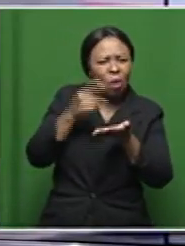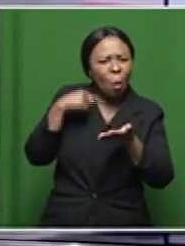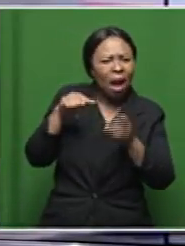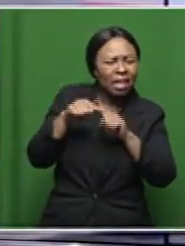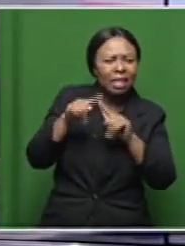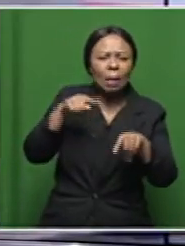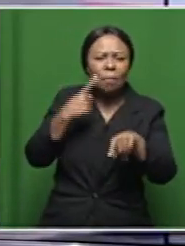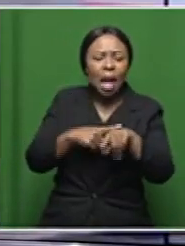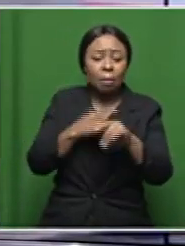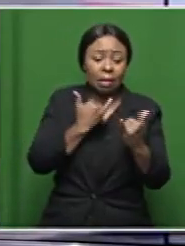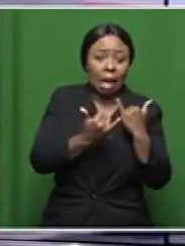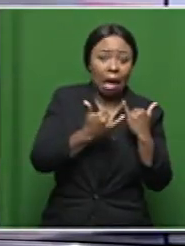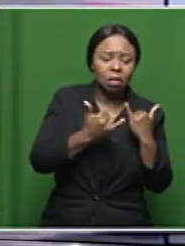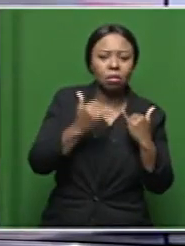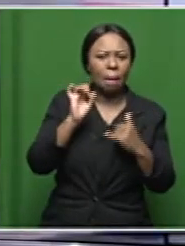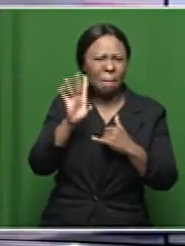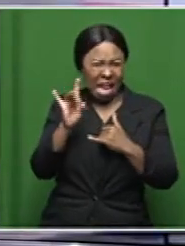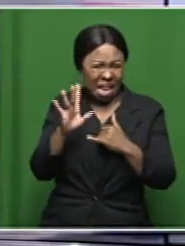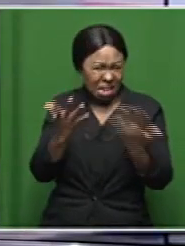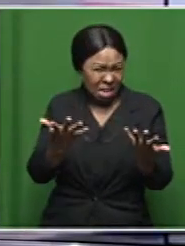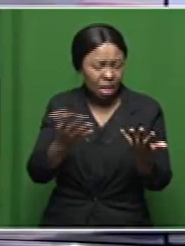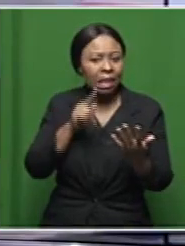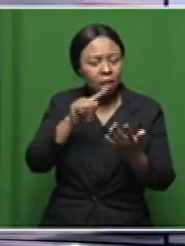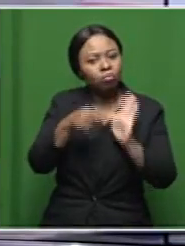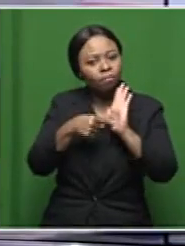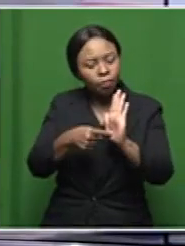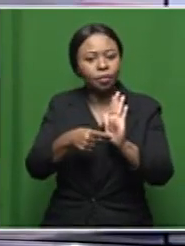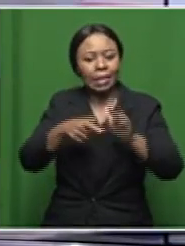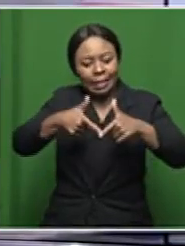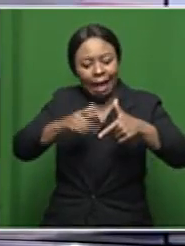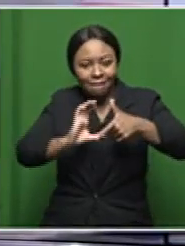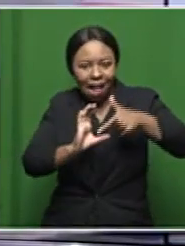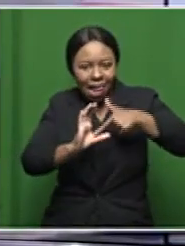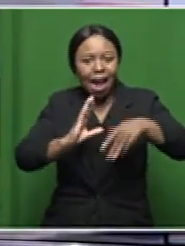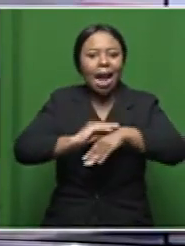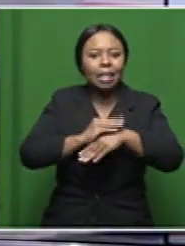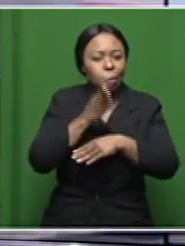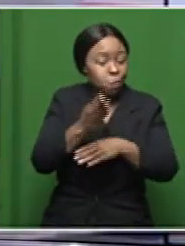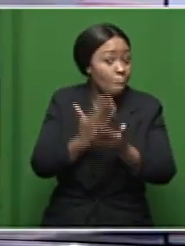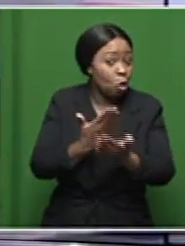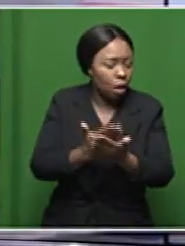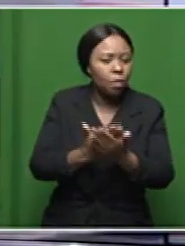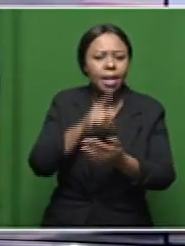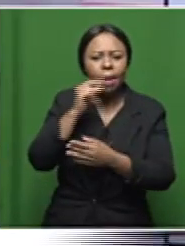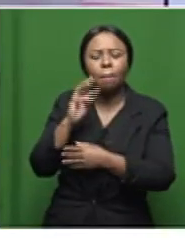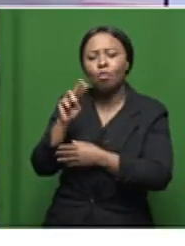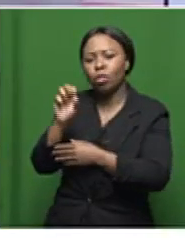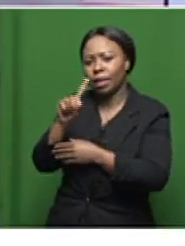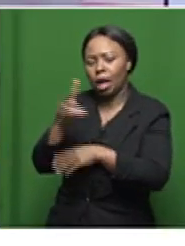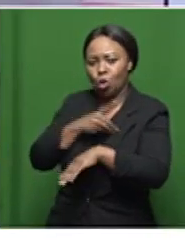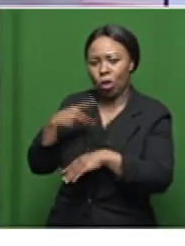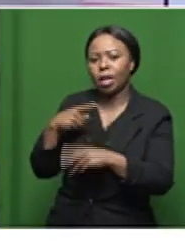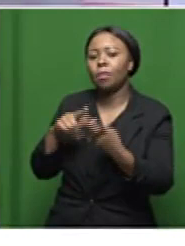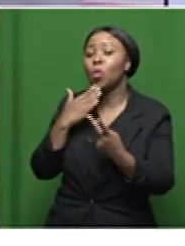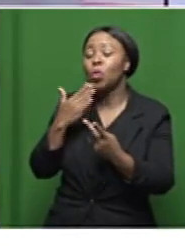sometimes have pain during intercourse? Well, these could all be signs of you having cervical cancer. Good morning. I am Dr. Musawinkosi Mtombeni, and signing